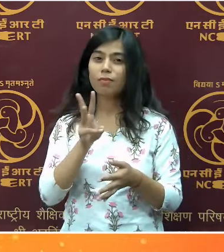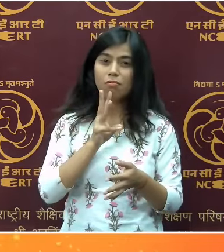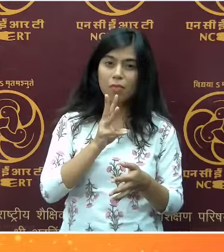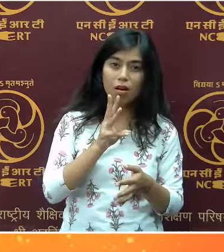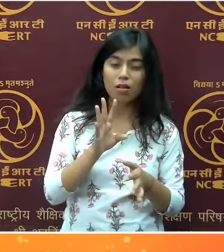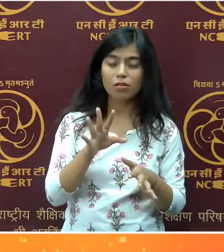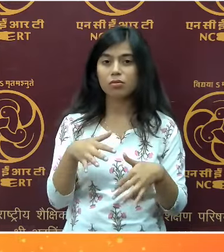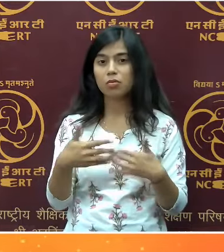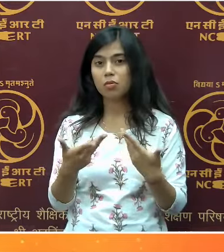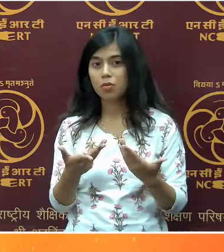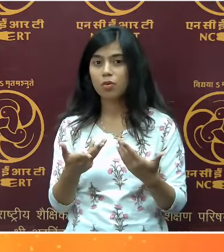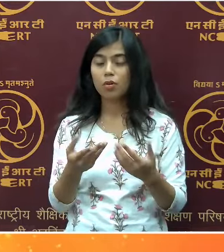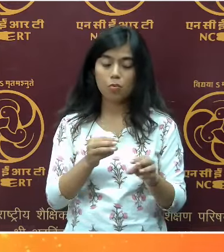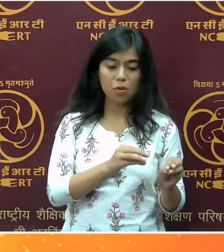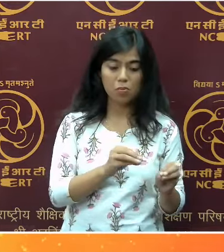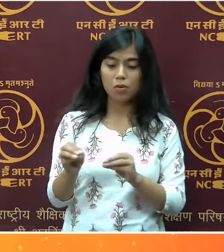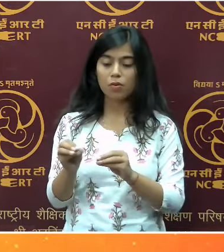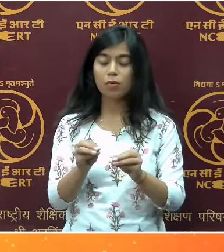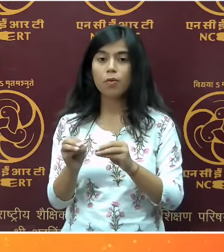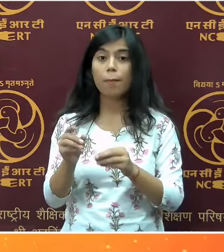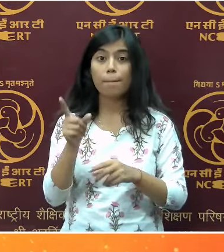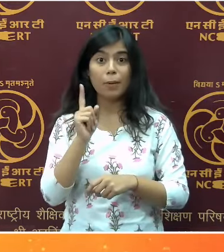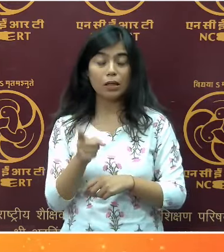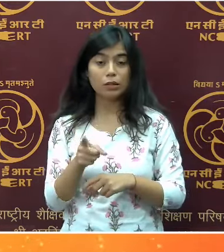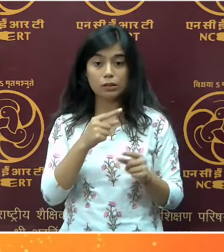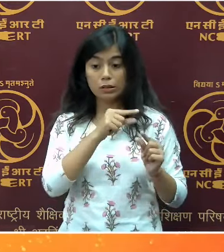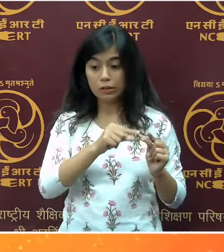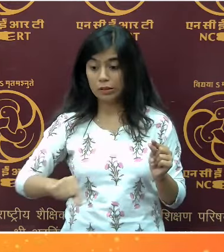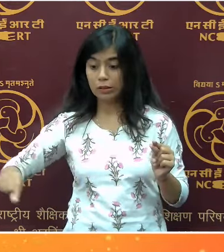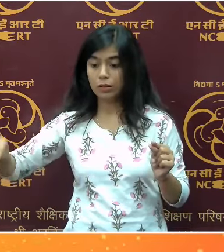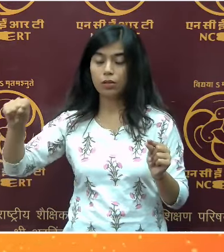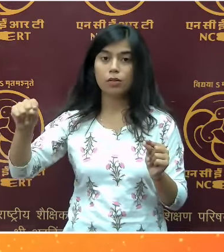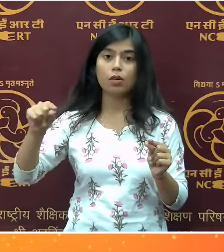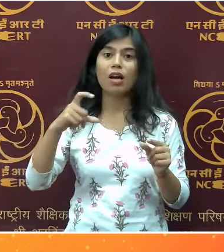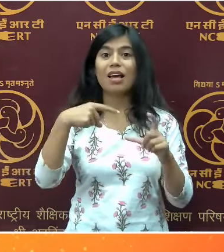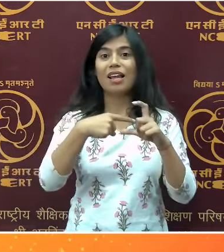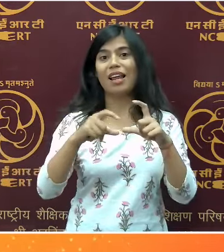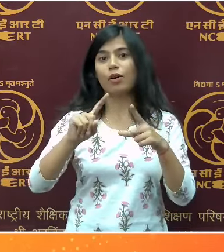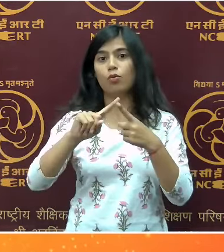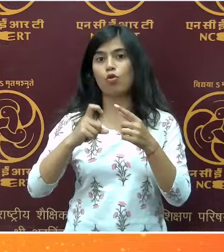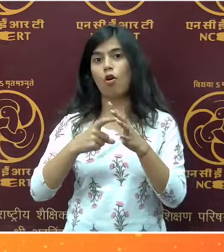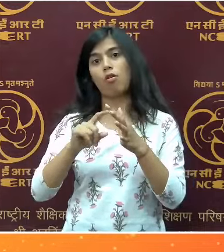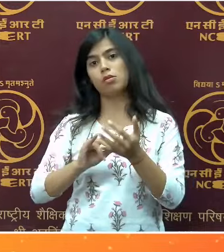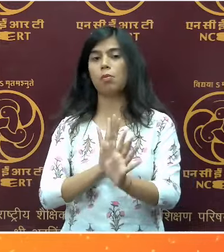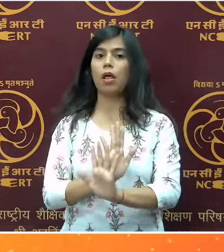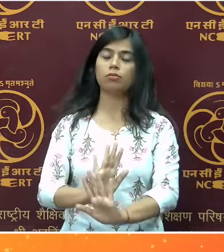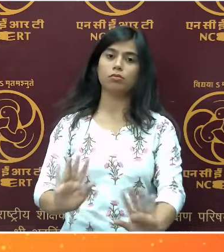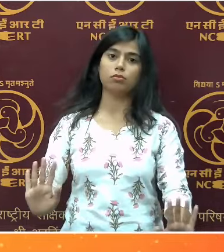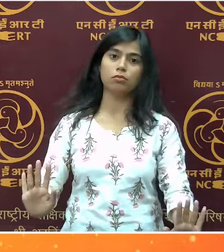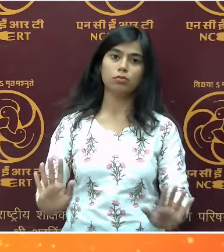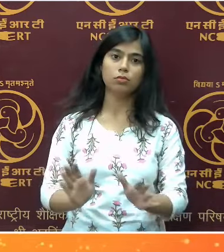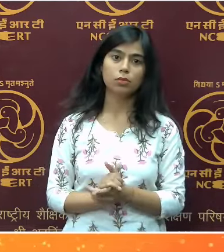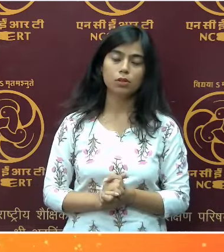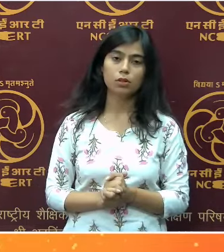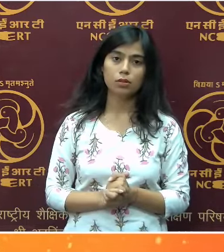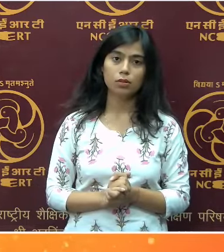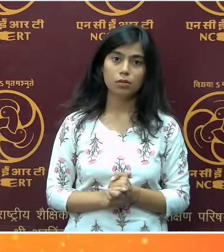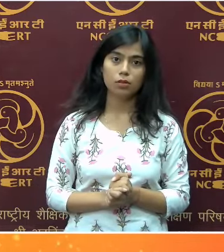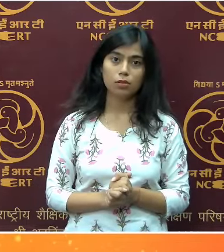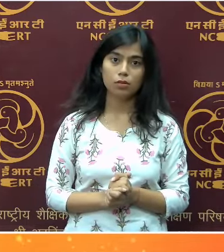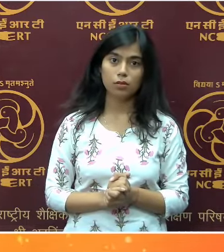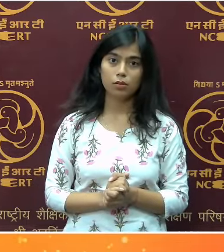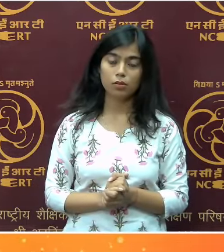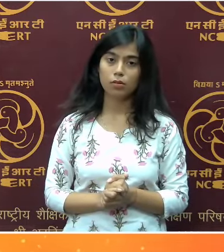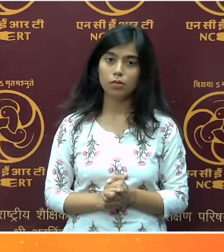positive charge is also moving, but in wire only electron is moving. So the current through the wire is because of the